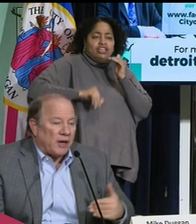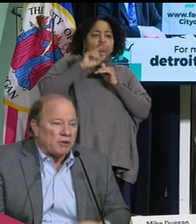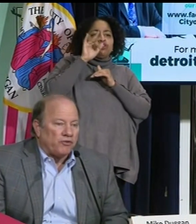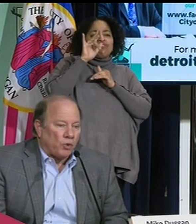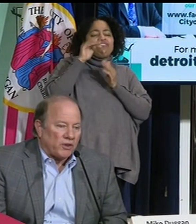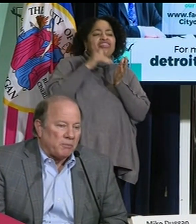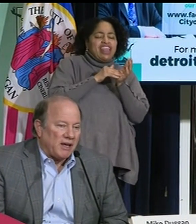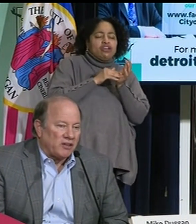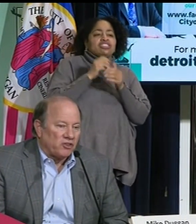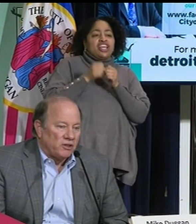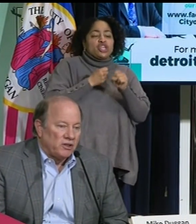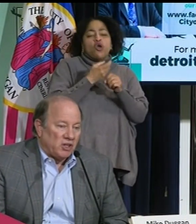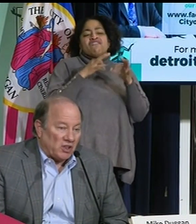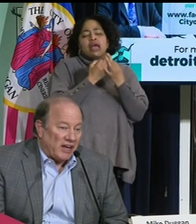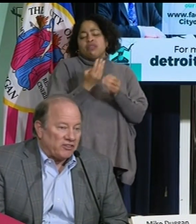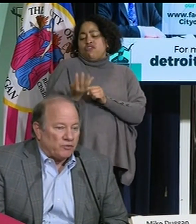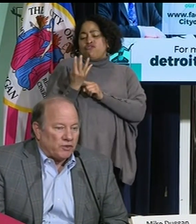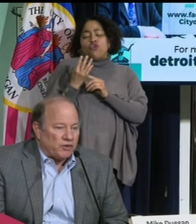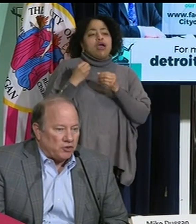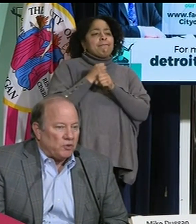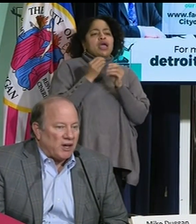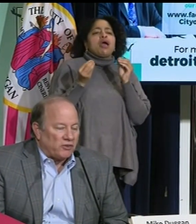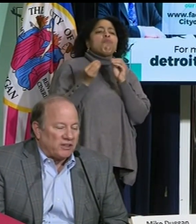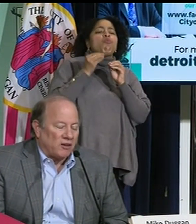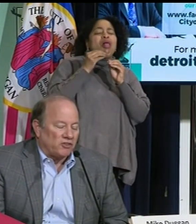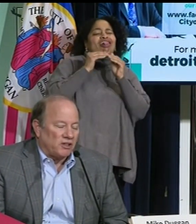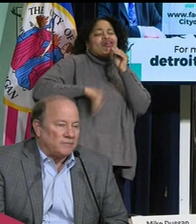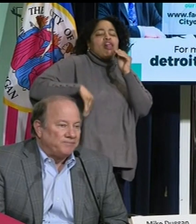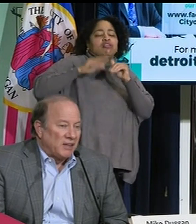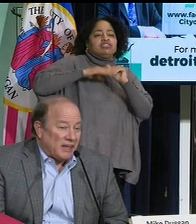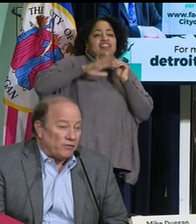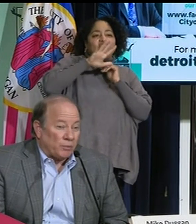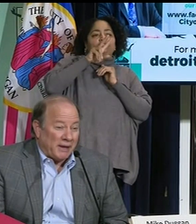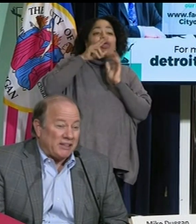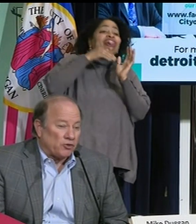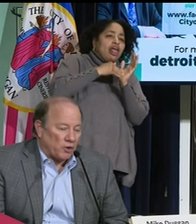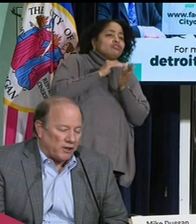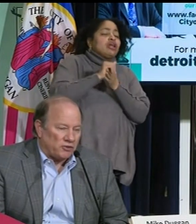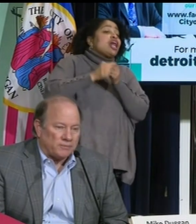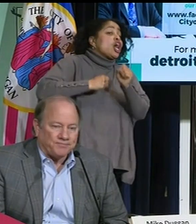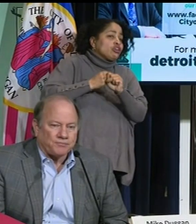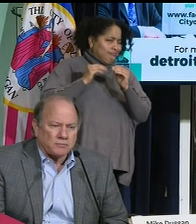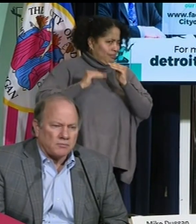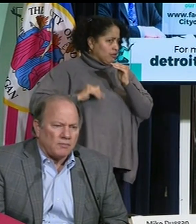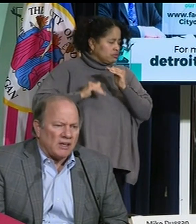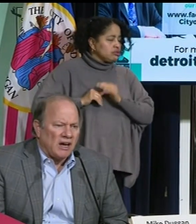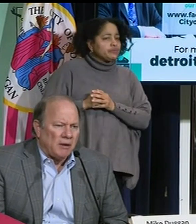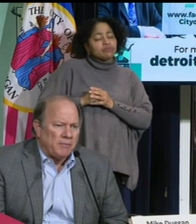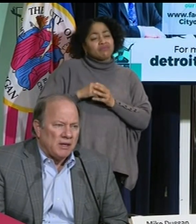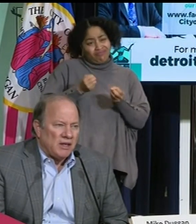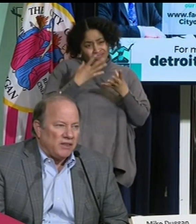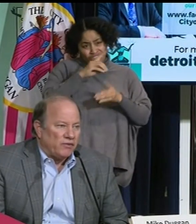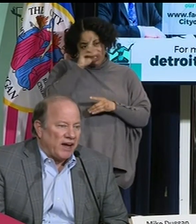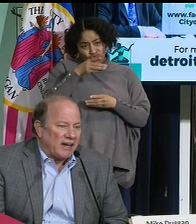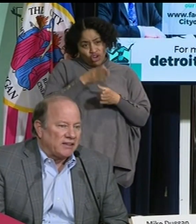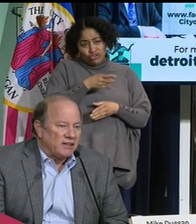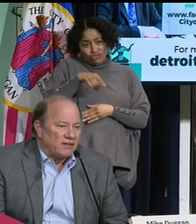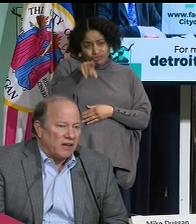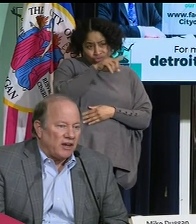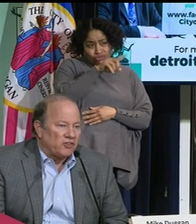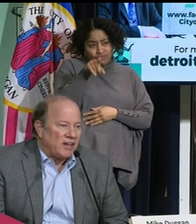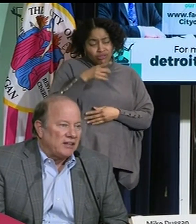or a family of four that makes less than $52,000 a year. And for many Detroiters, the